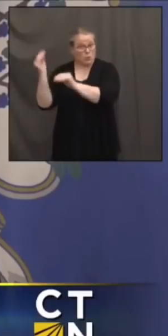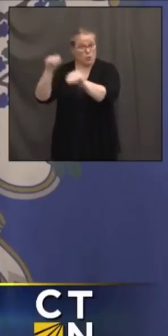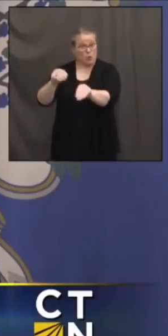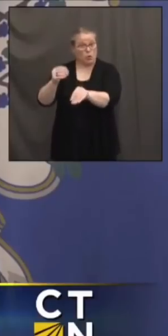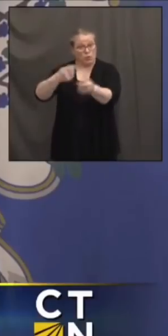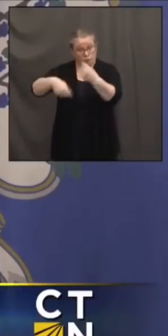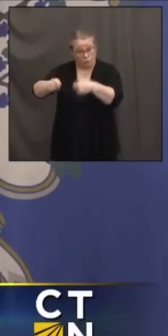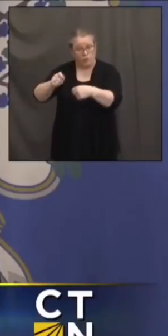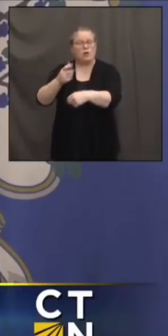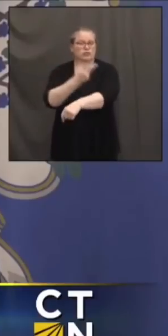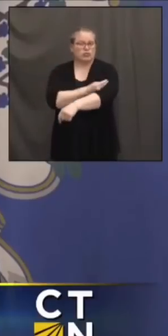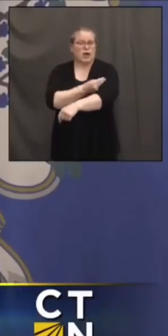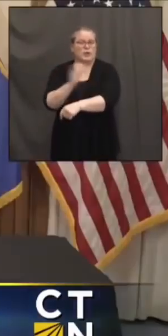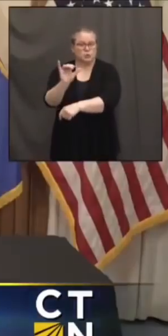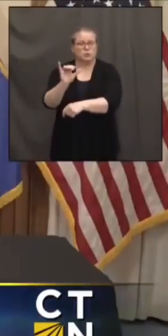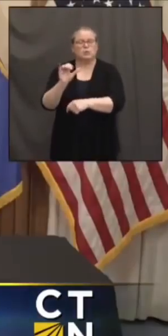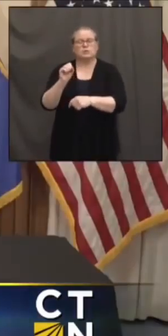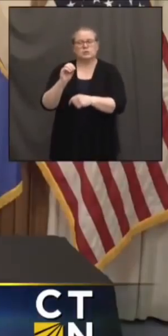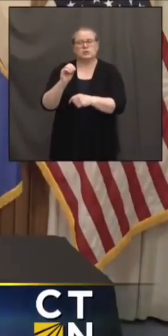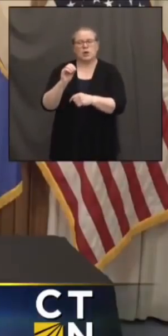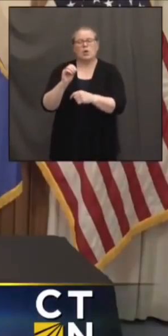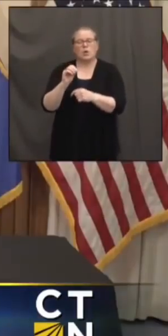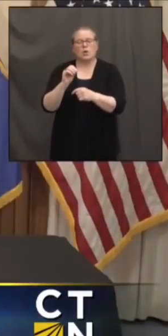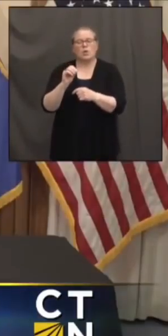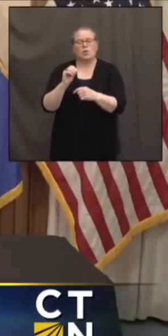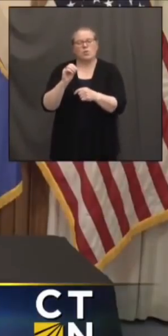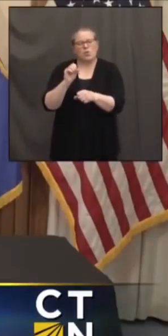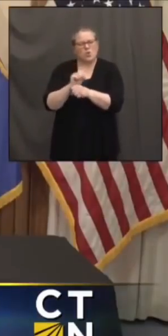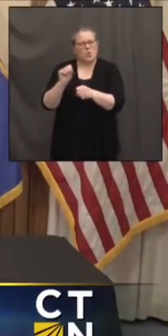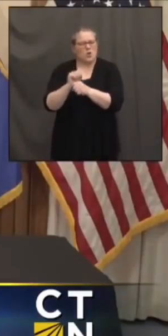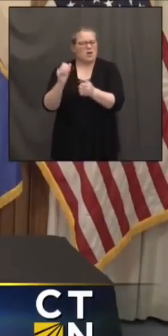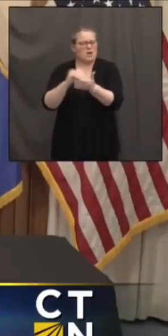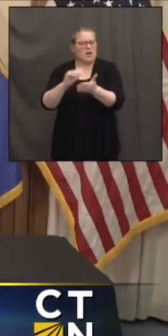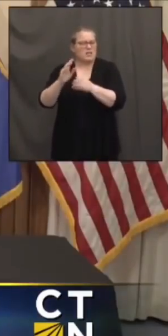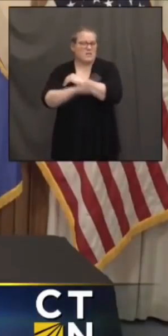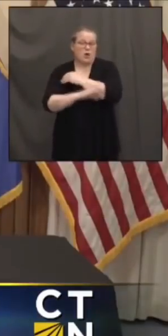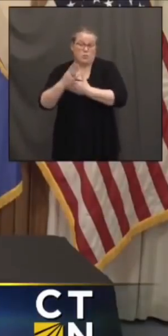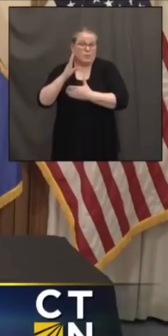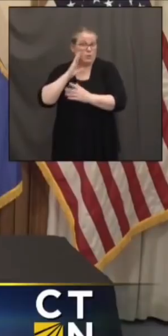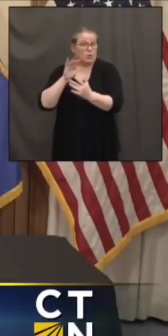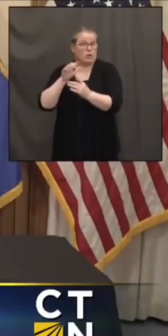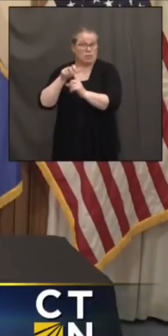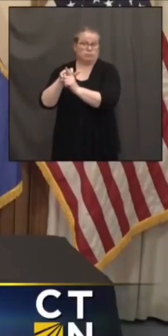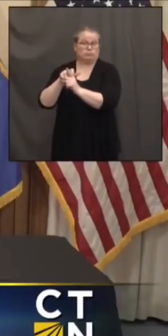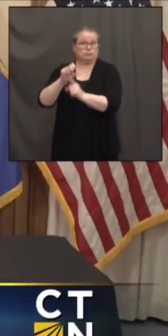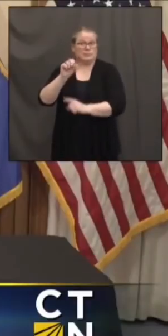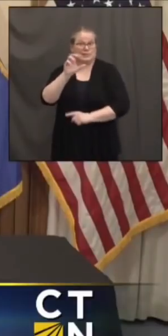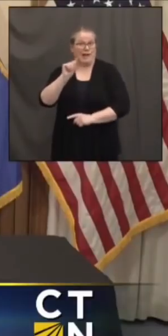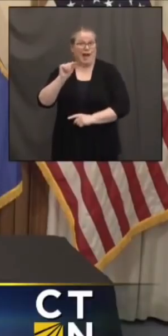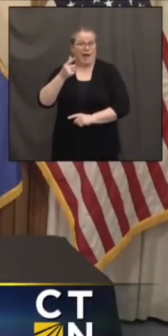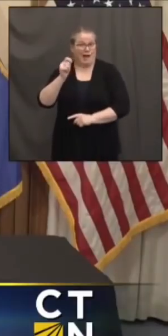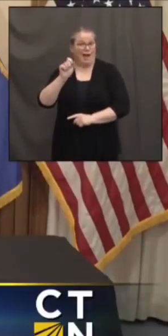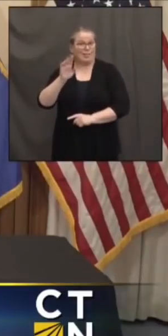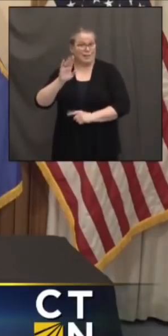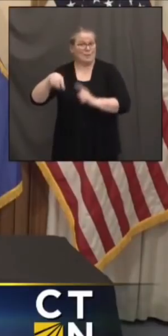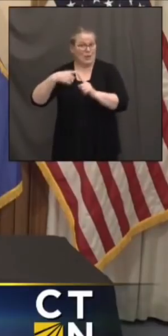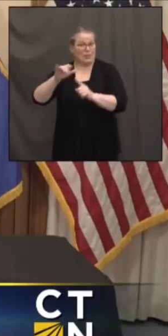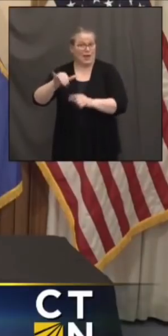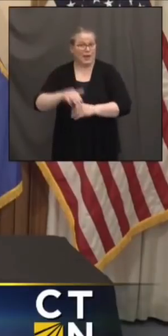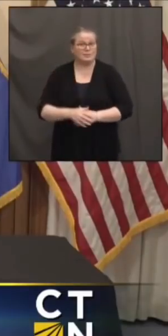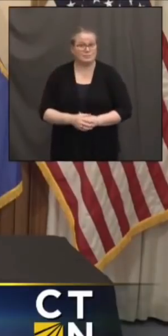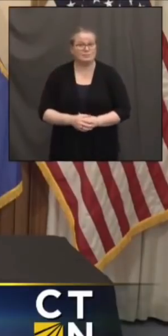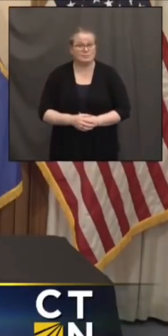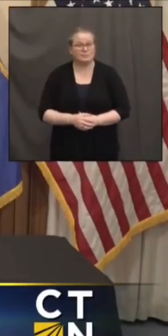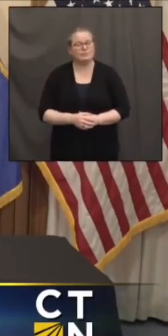and probably working with Scott Gottlieb on that. And one quick question. You had a line in your daily